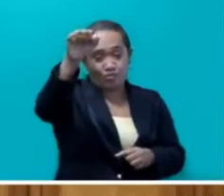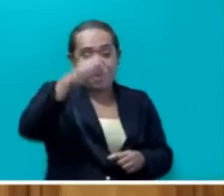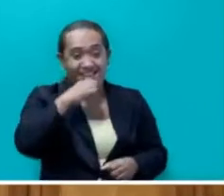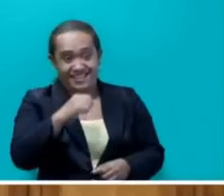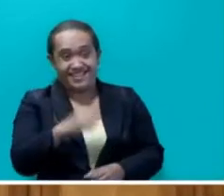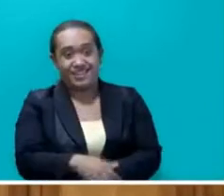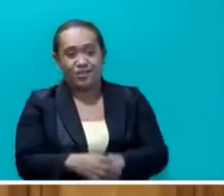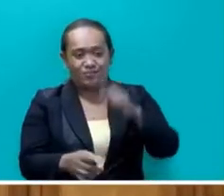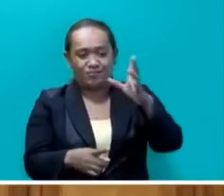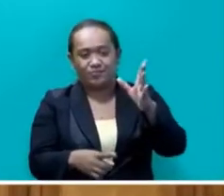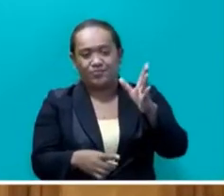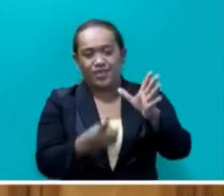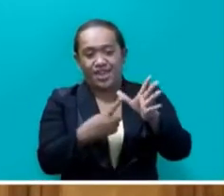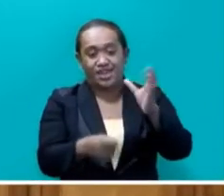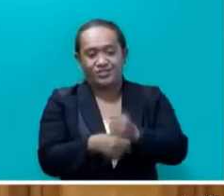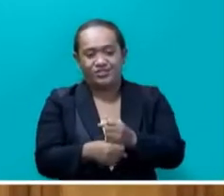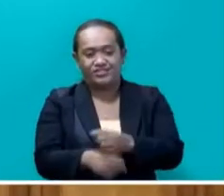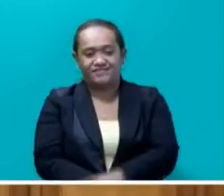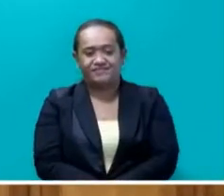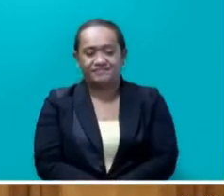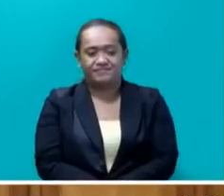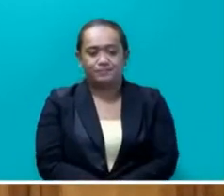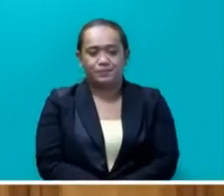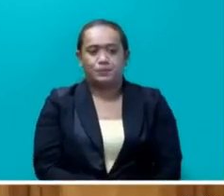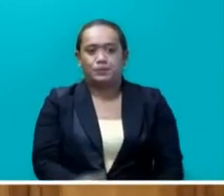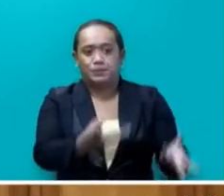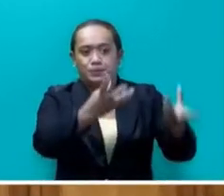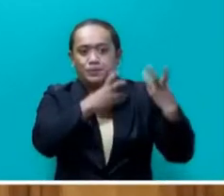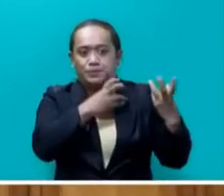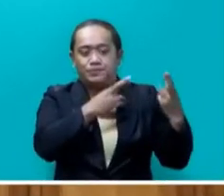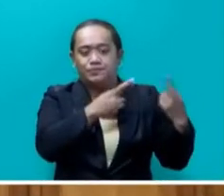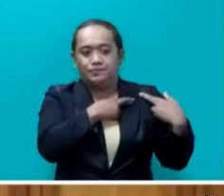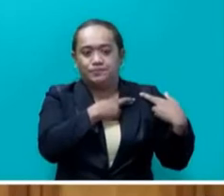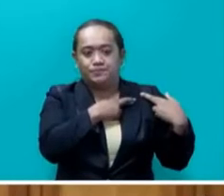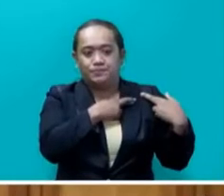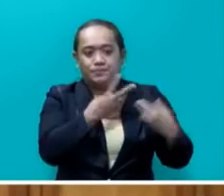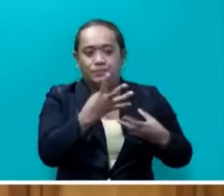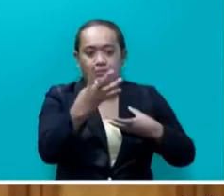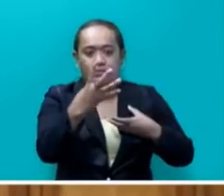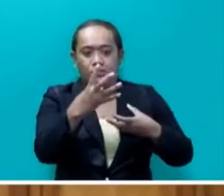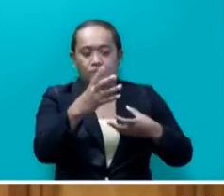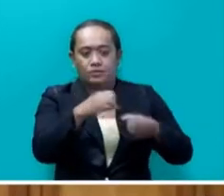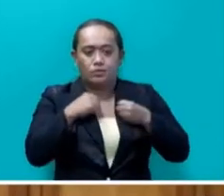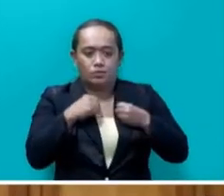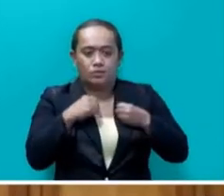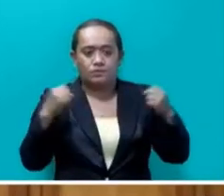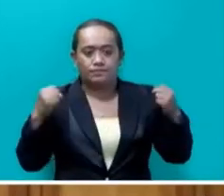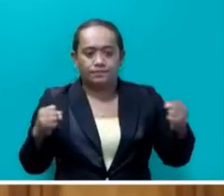Speaker, I can go on. There are many areas that I would like to highlight, Honorable